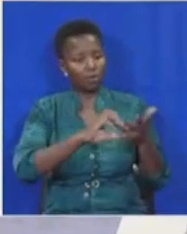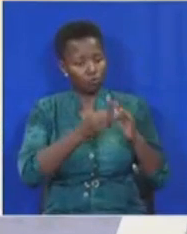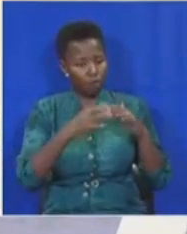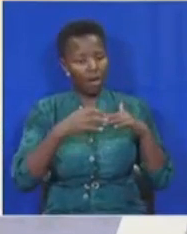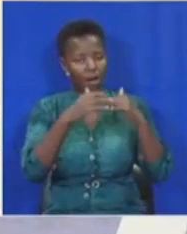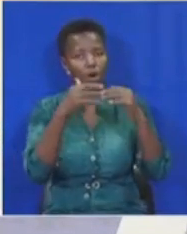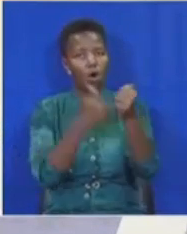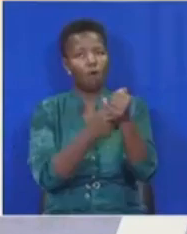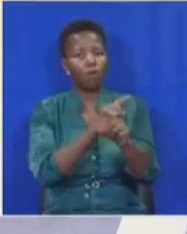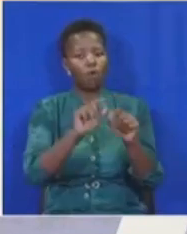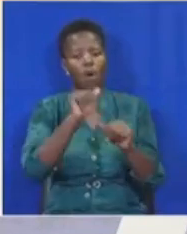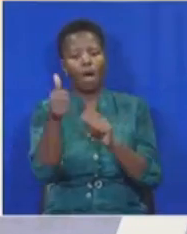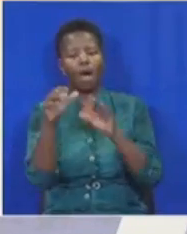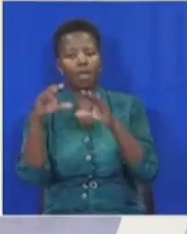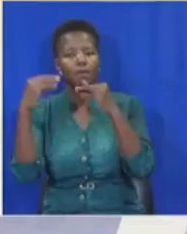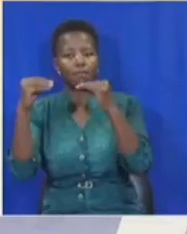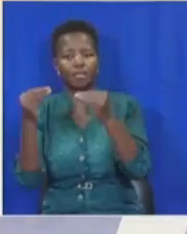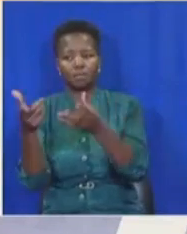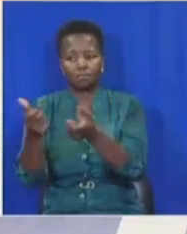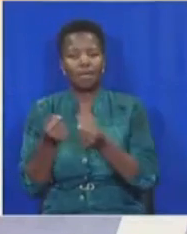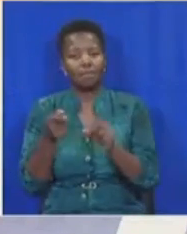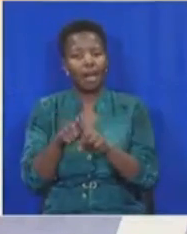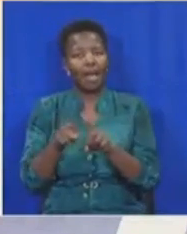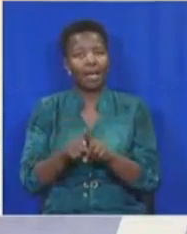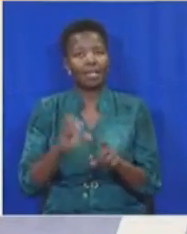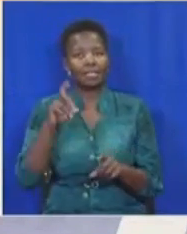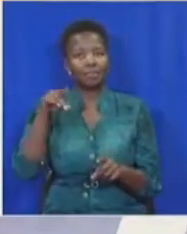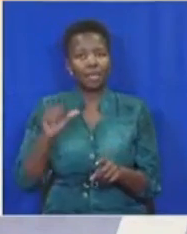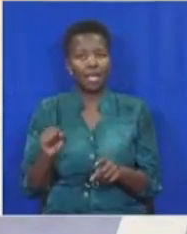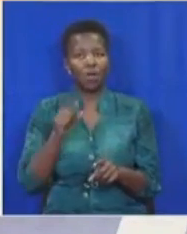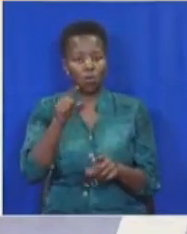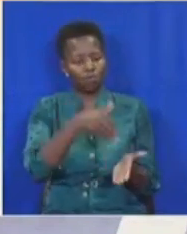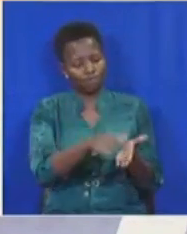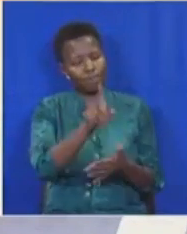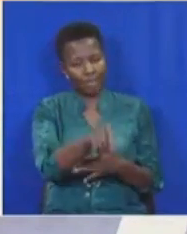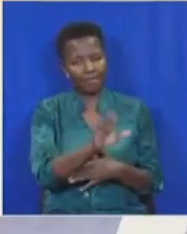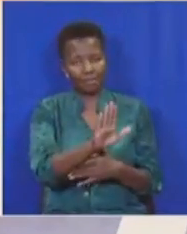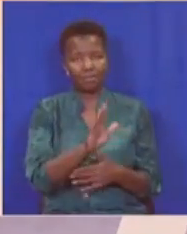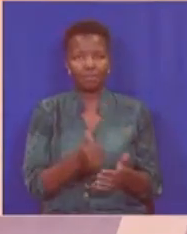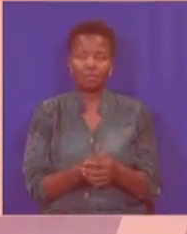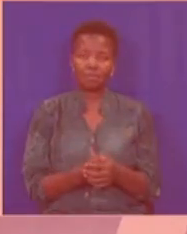outsource critical functions such as payment of social grants. You must go.